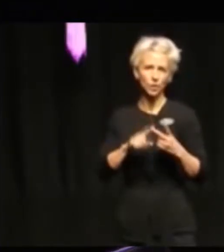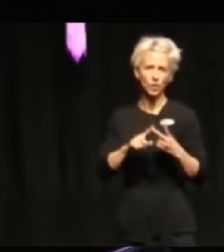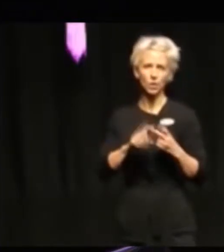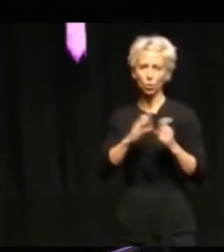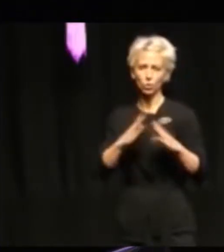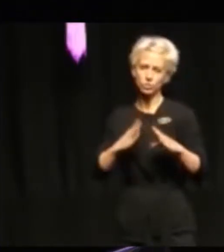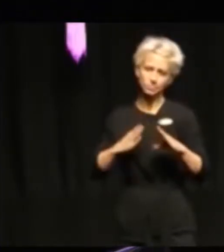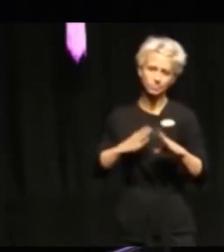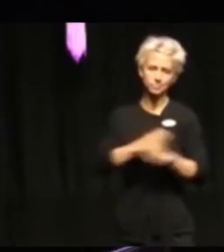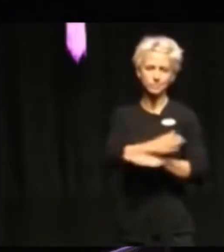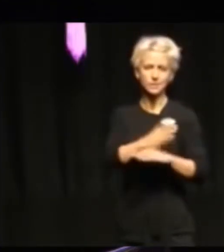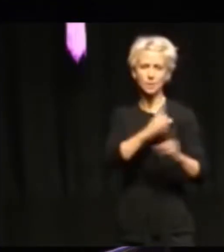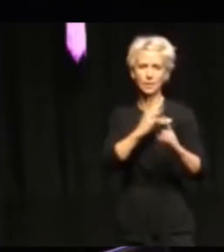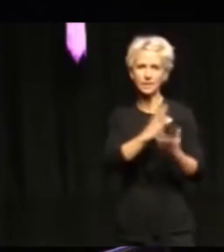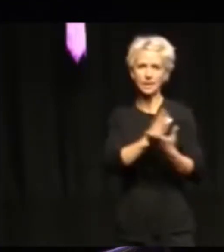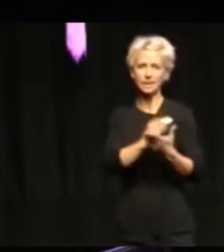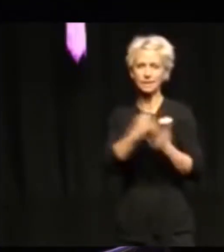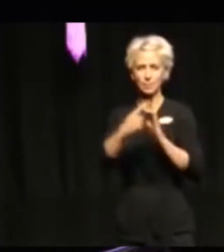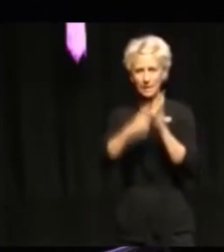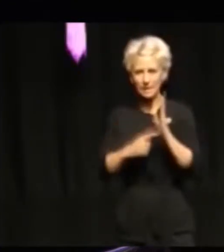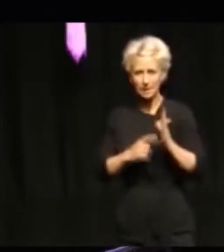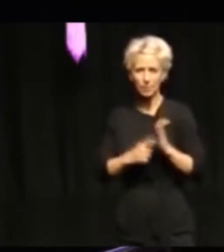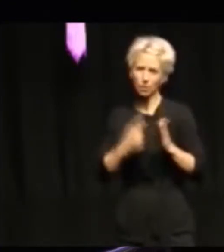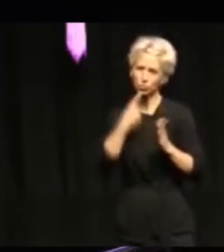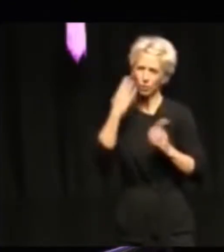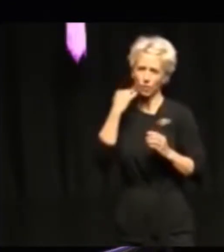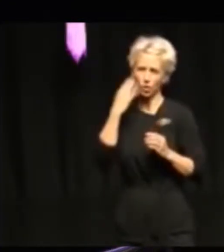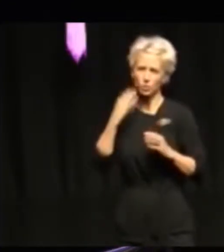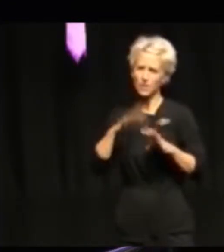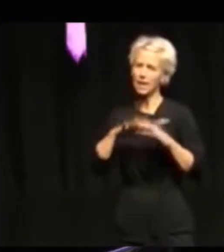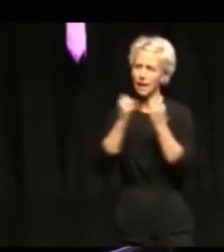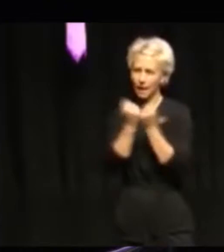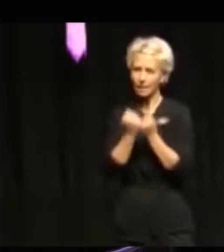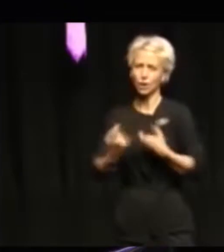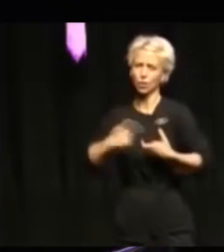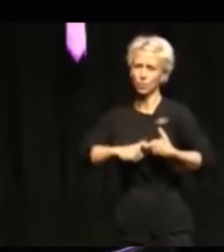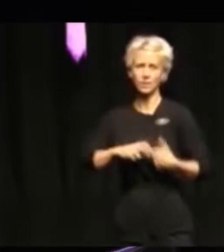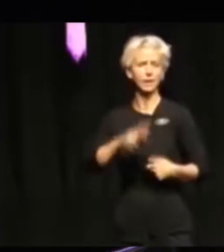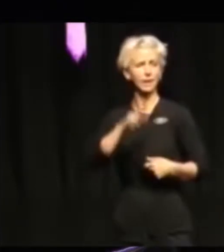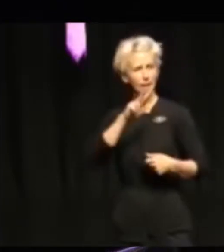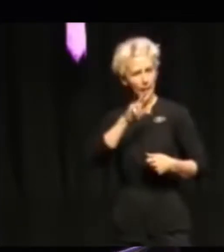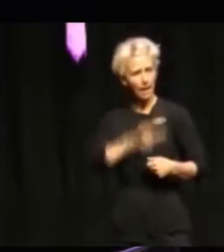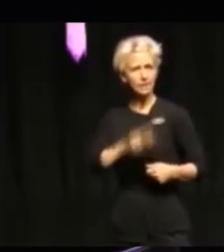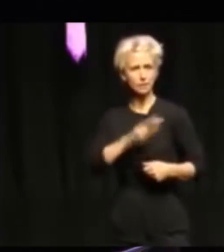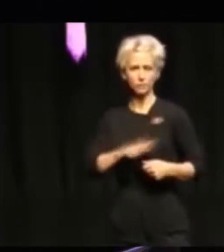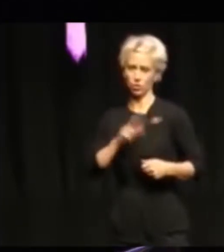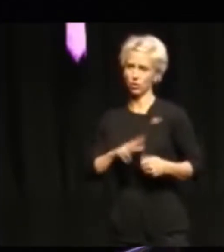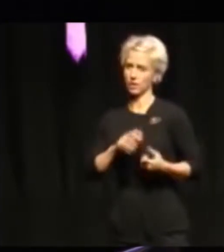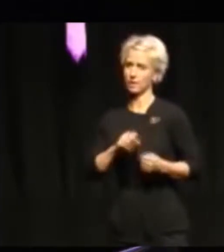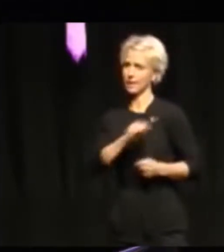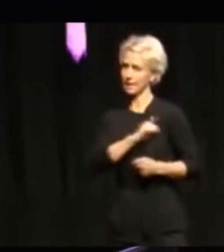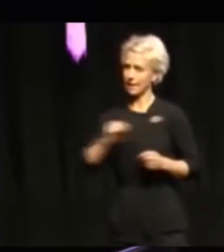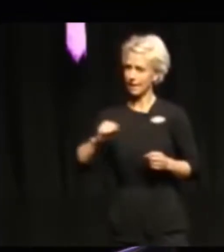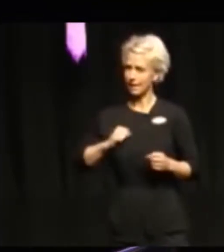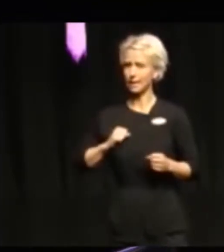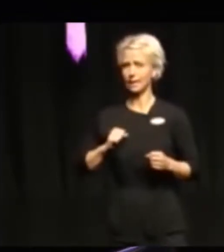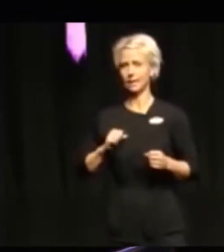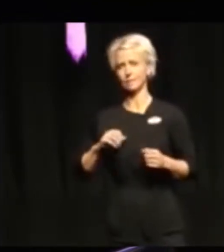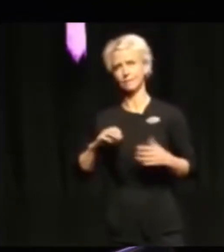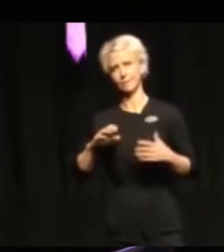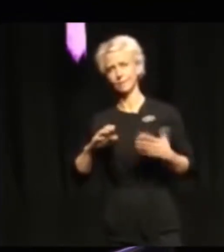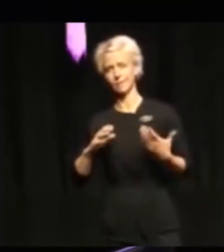cross-cutting human rights principles, all of those are in response to this notion that governments are limited